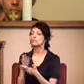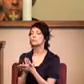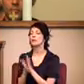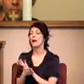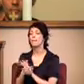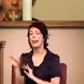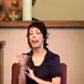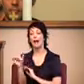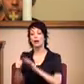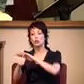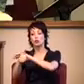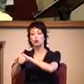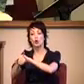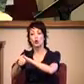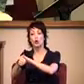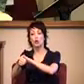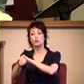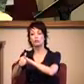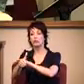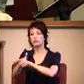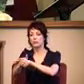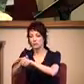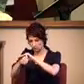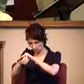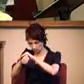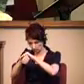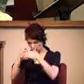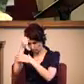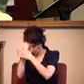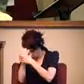turtle. To pull ourselves in,